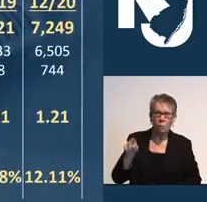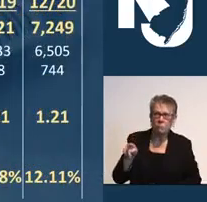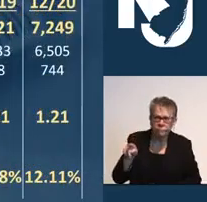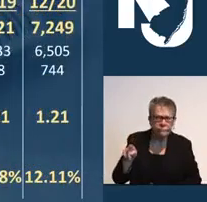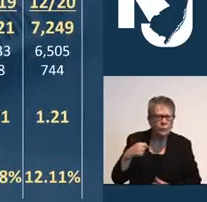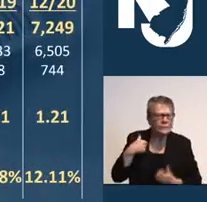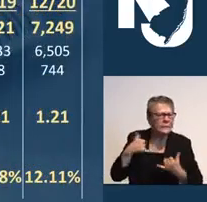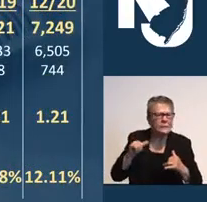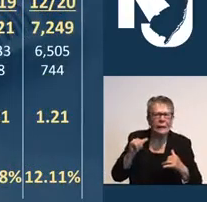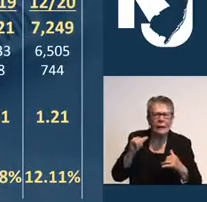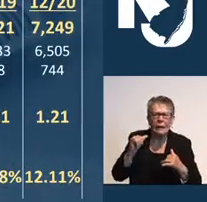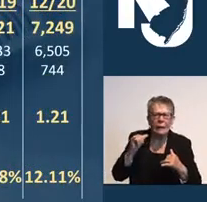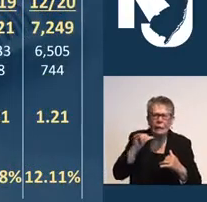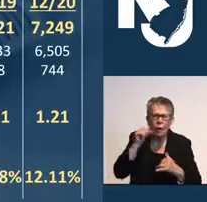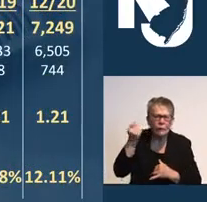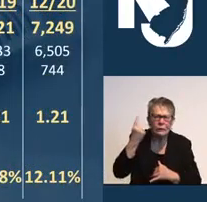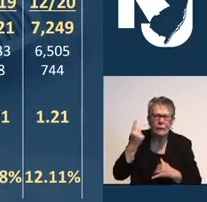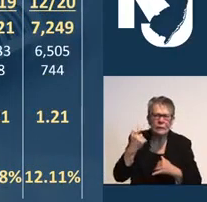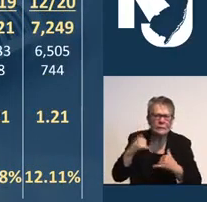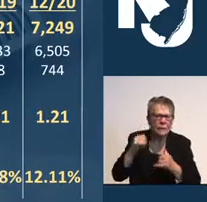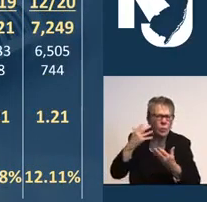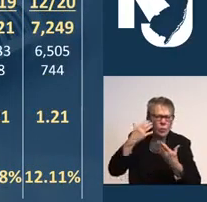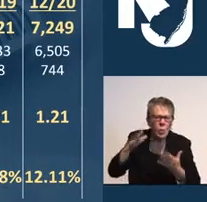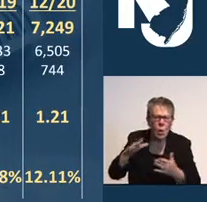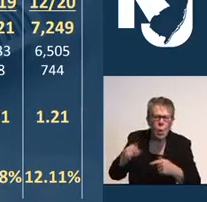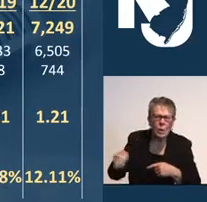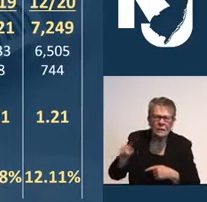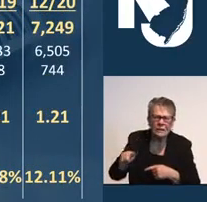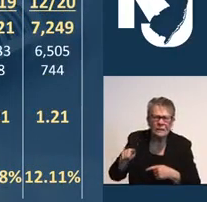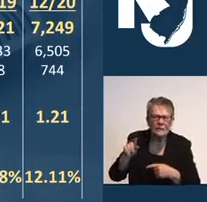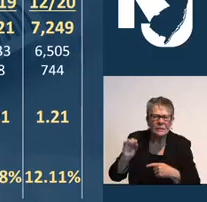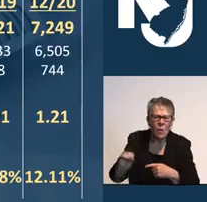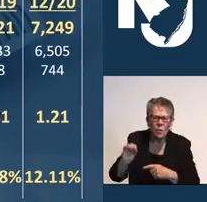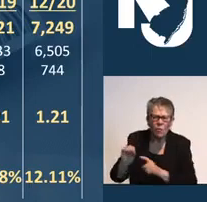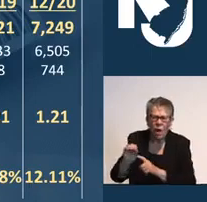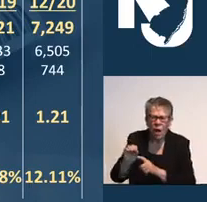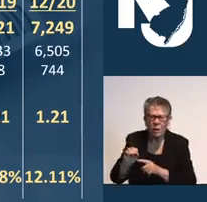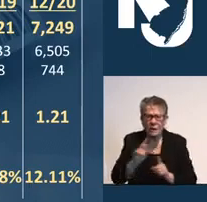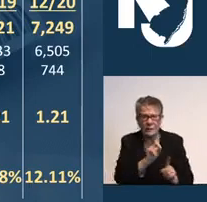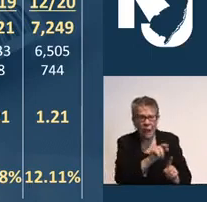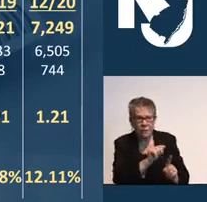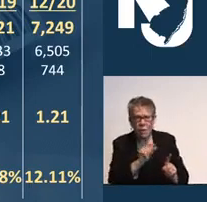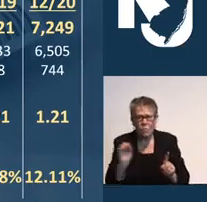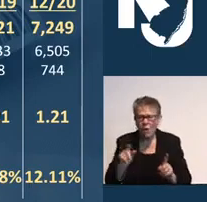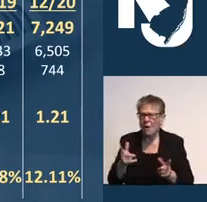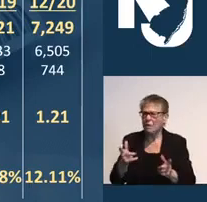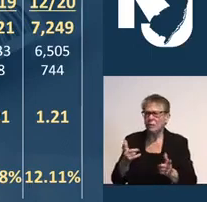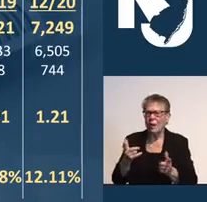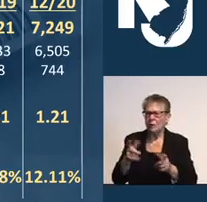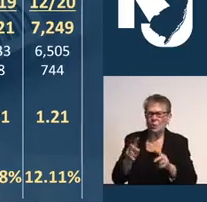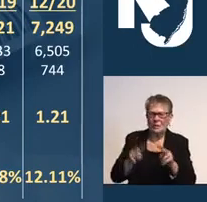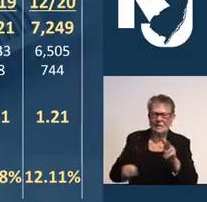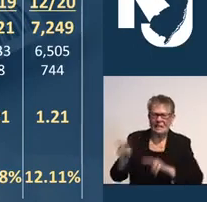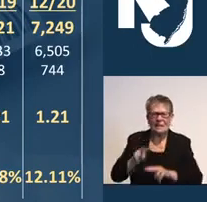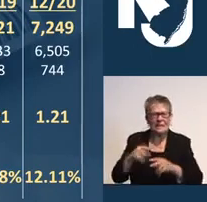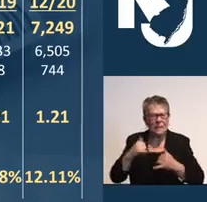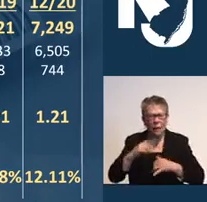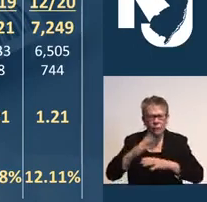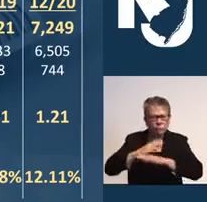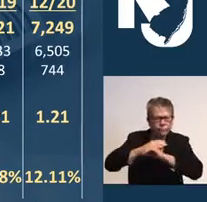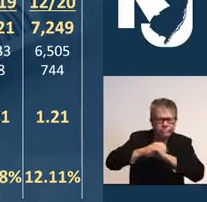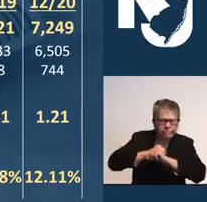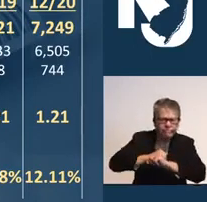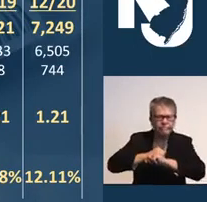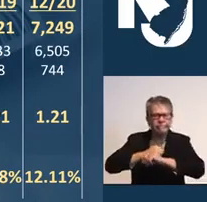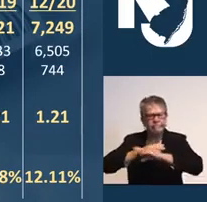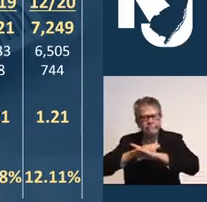newly reported positive PCR and antigen tests. We also are giving this, as we have been recently giving you the